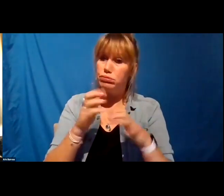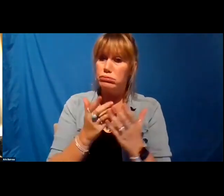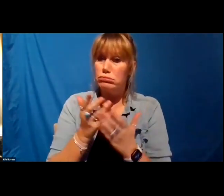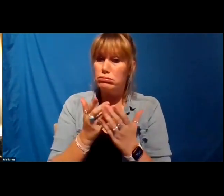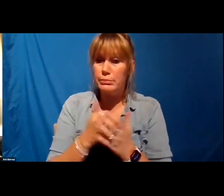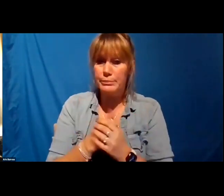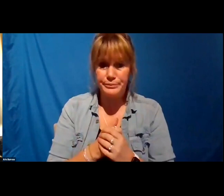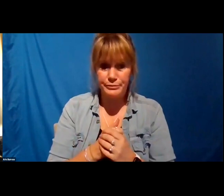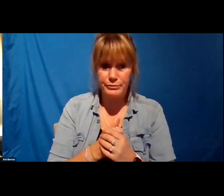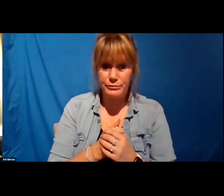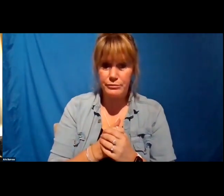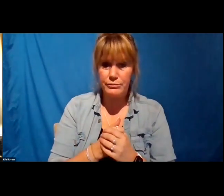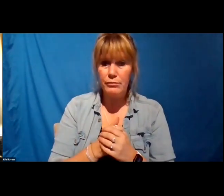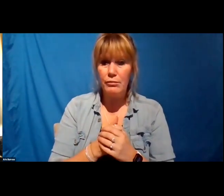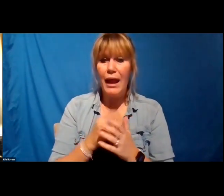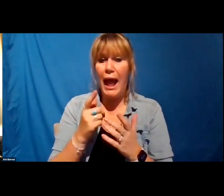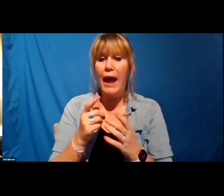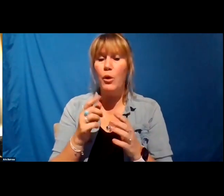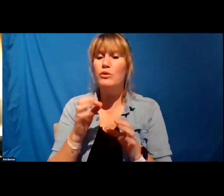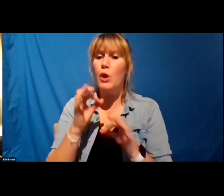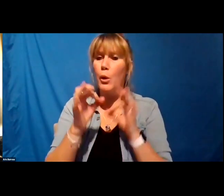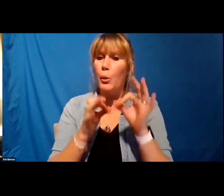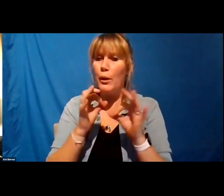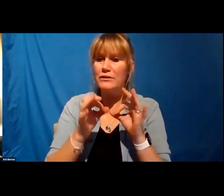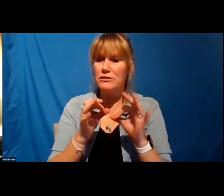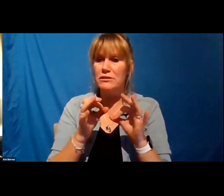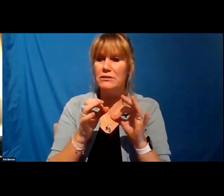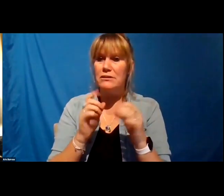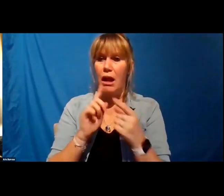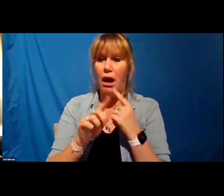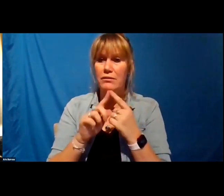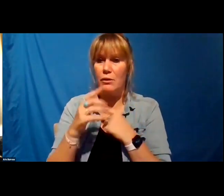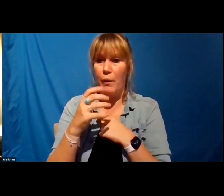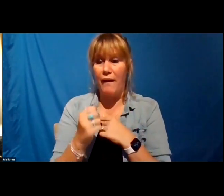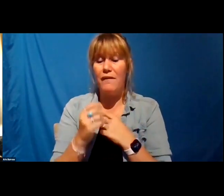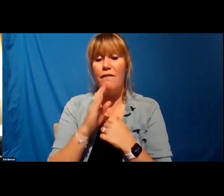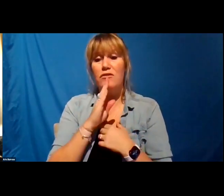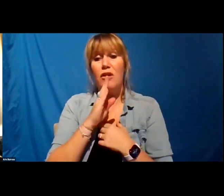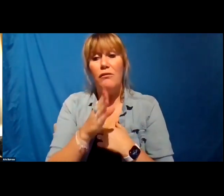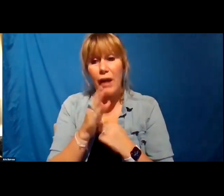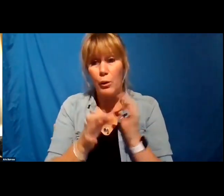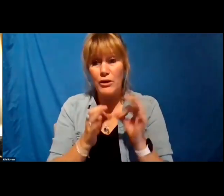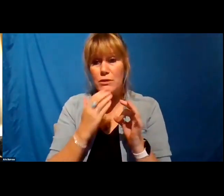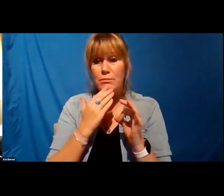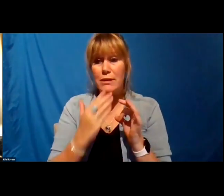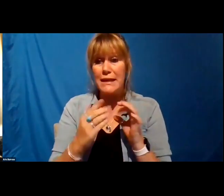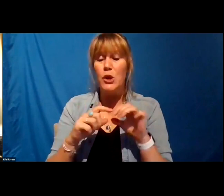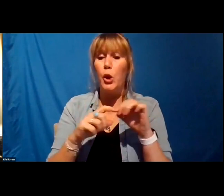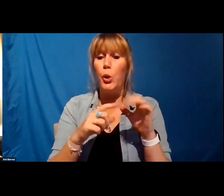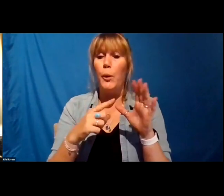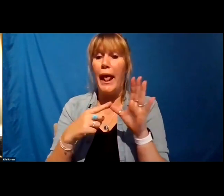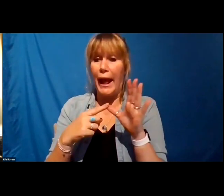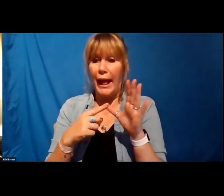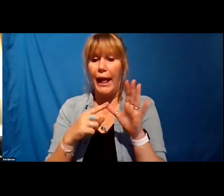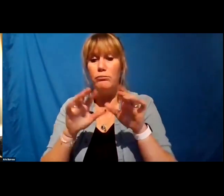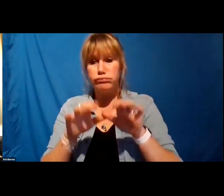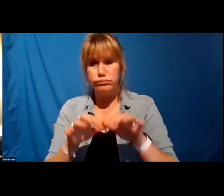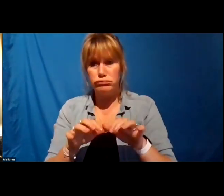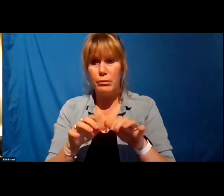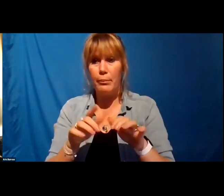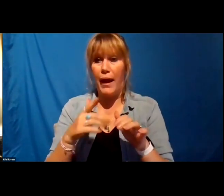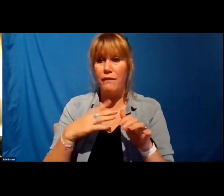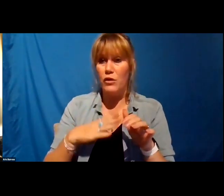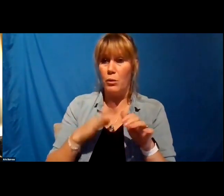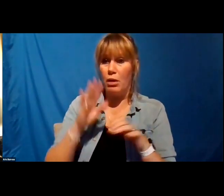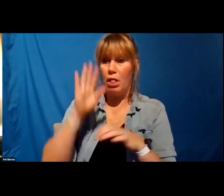webinar Q&A. So if you've got a direct question, put it in the Q&A, and if you'd like to make a point, then put it in the chat. But we don't